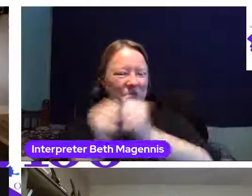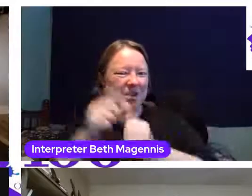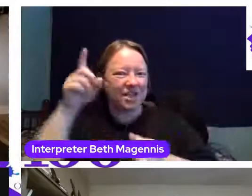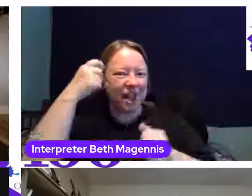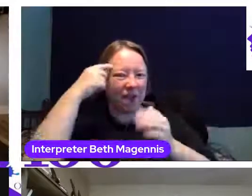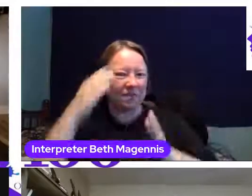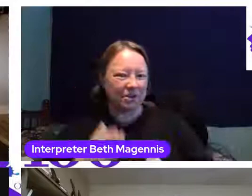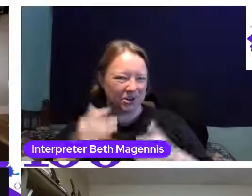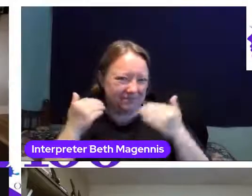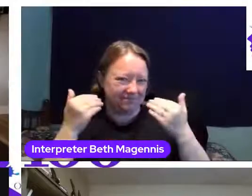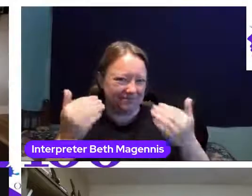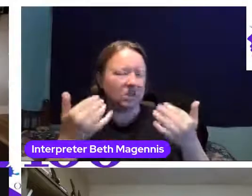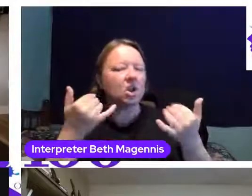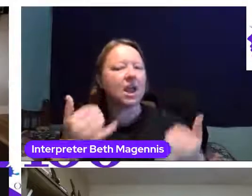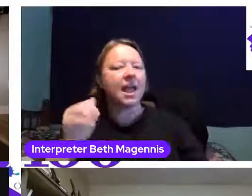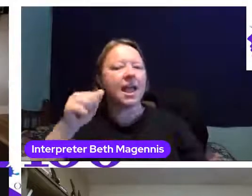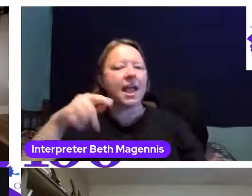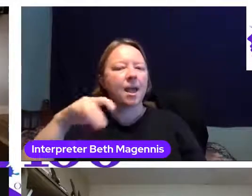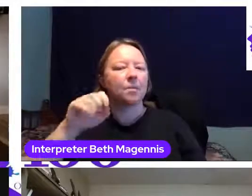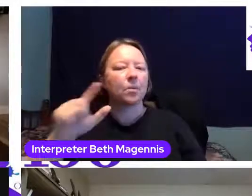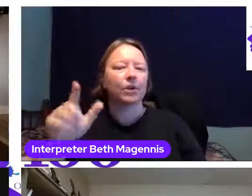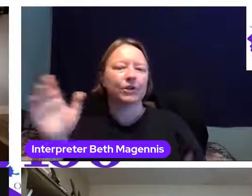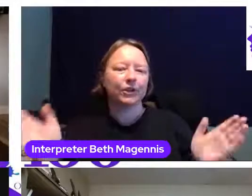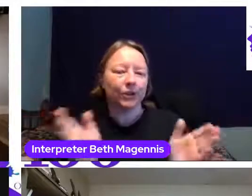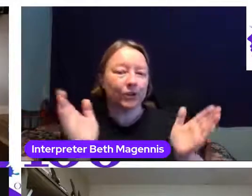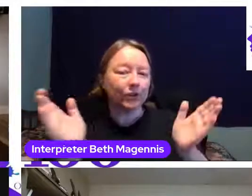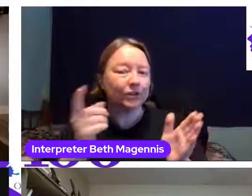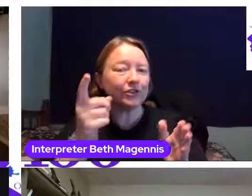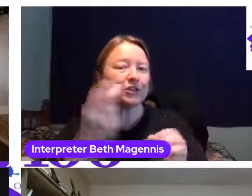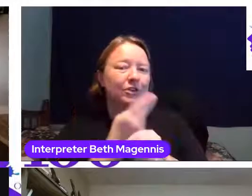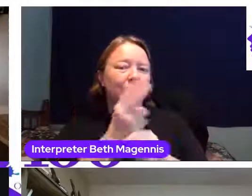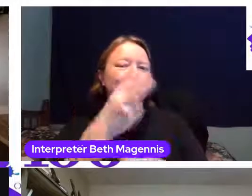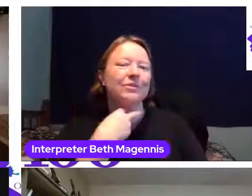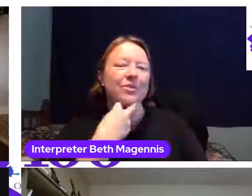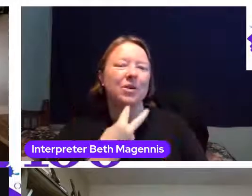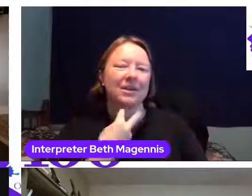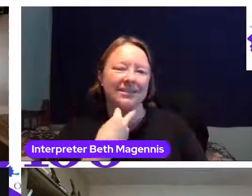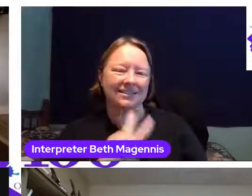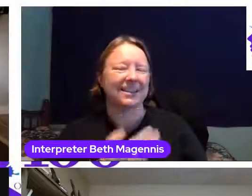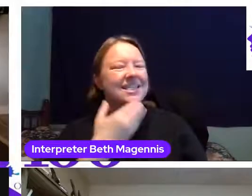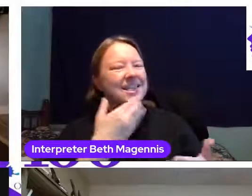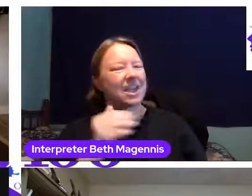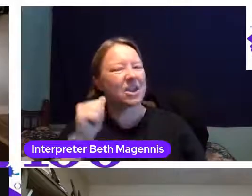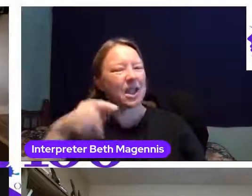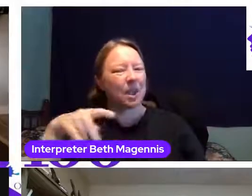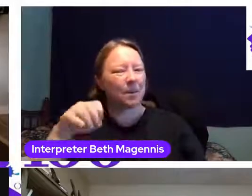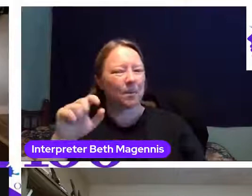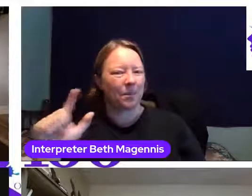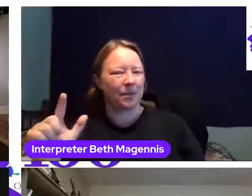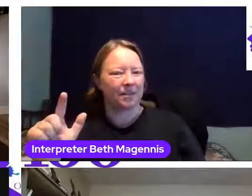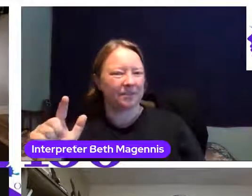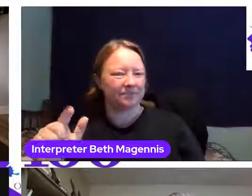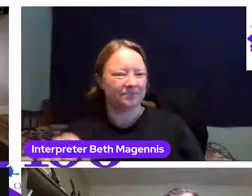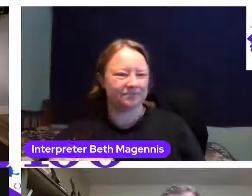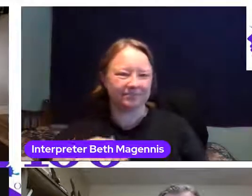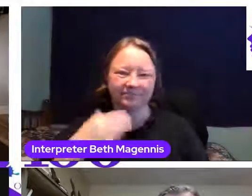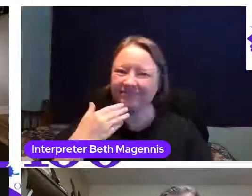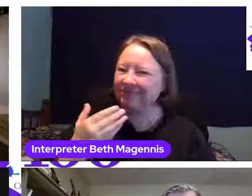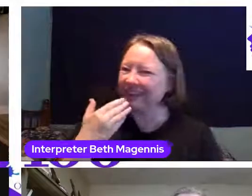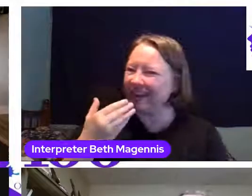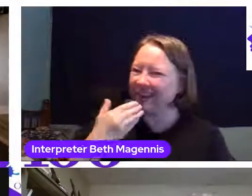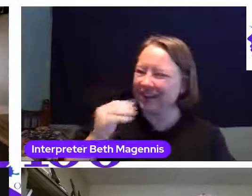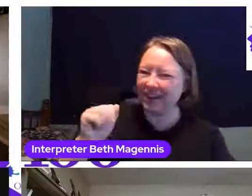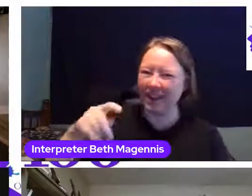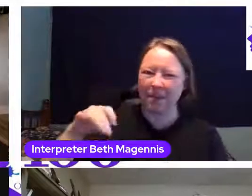there. And now April is encouraging her to use her voice. Thanks, April. Thanks. Thank you,